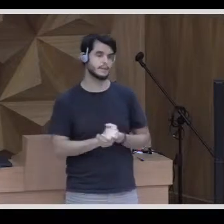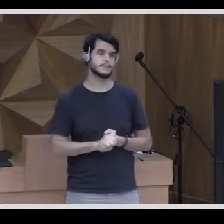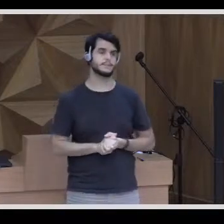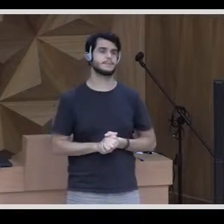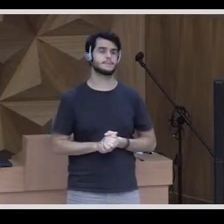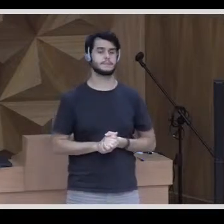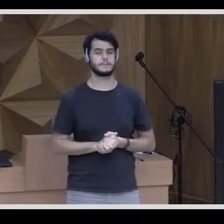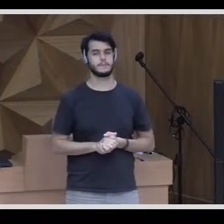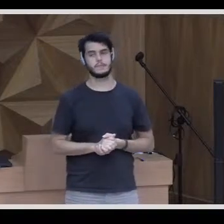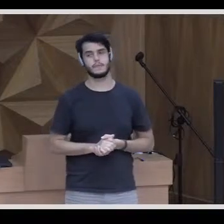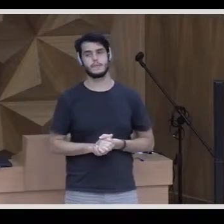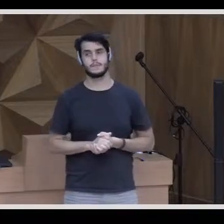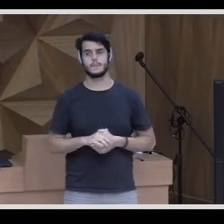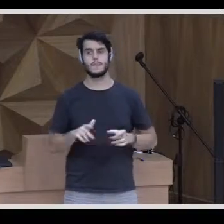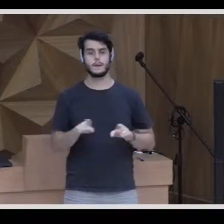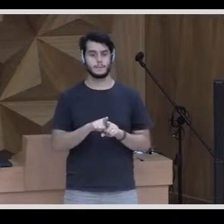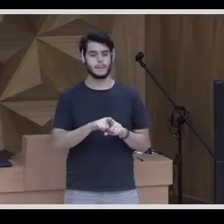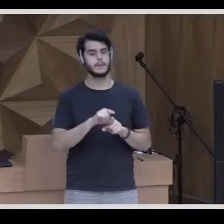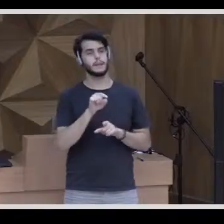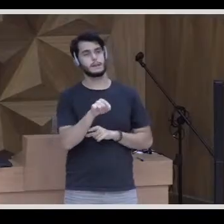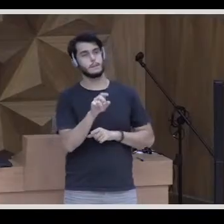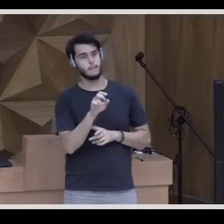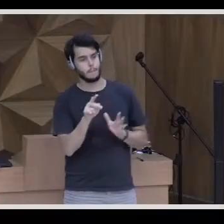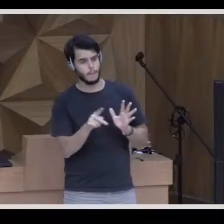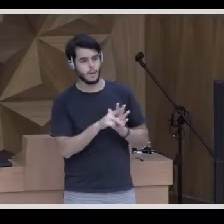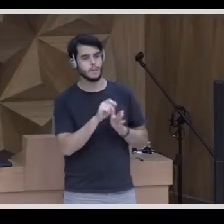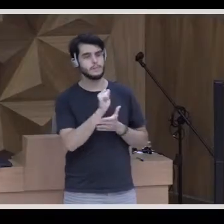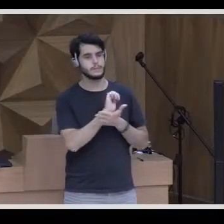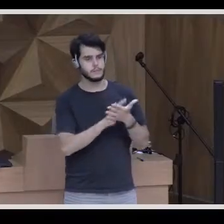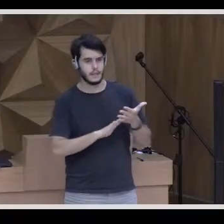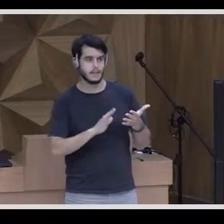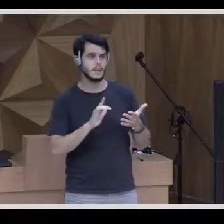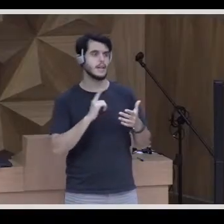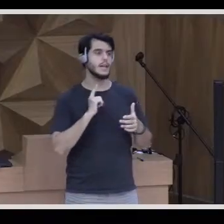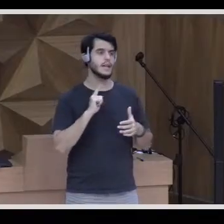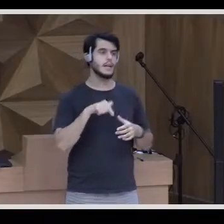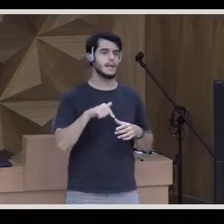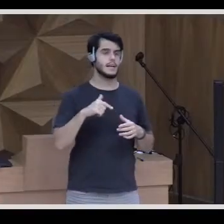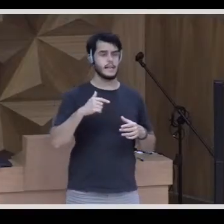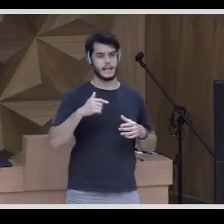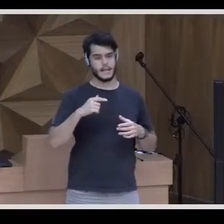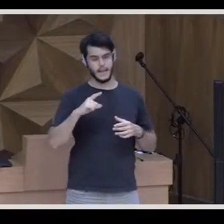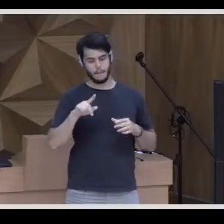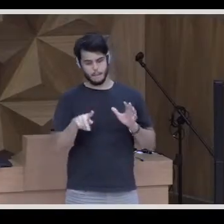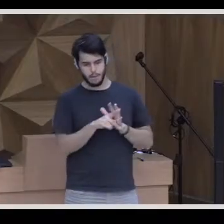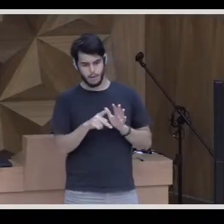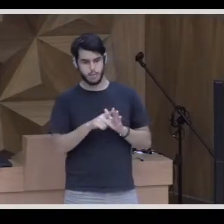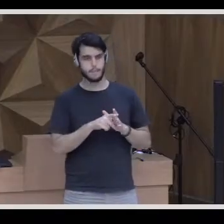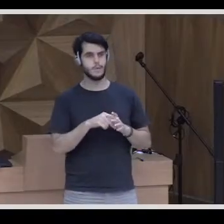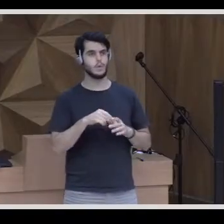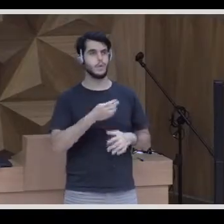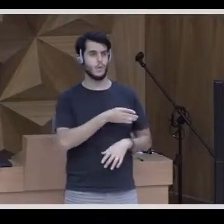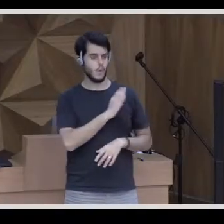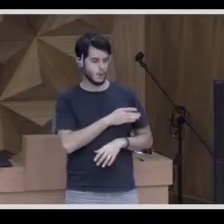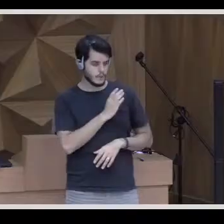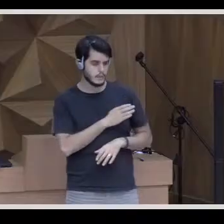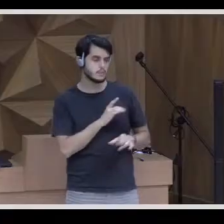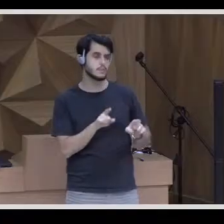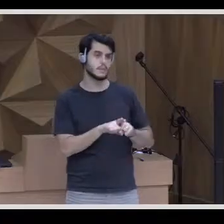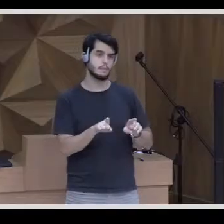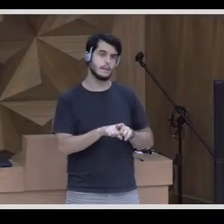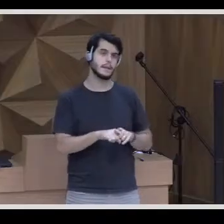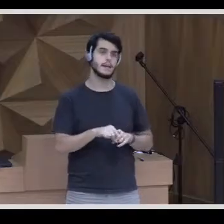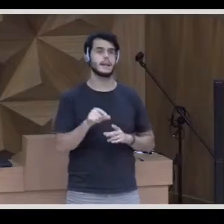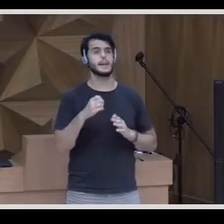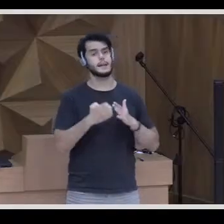then some of them including things like heart rate monitoring. Companies like Garmin, who had the chest straps and those kind of sports, were moving